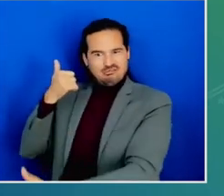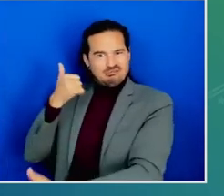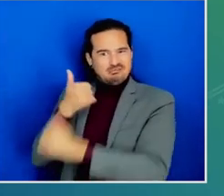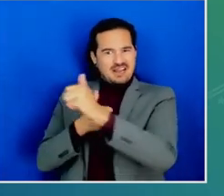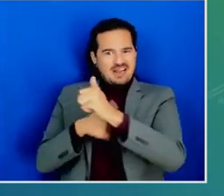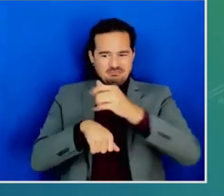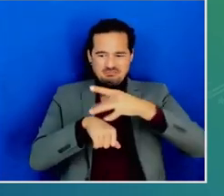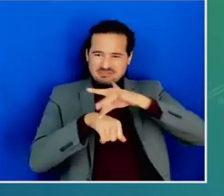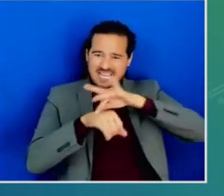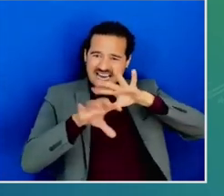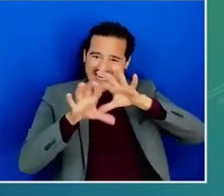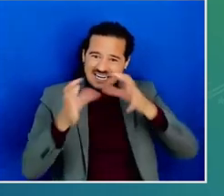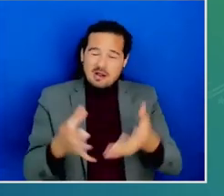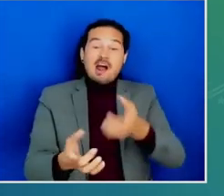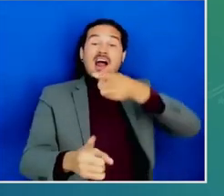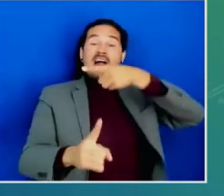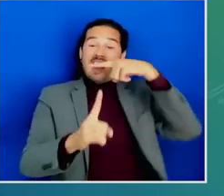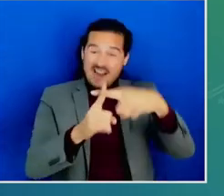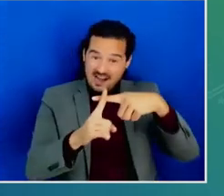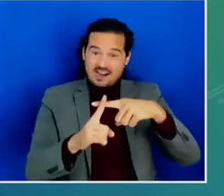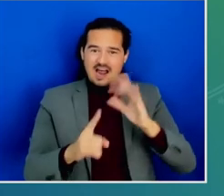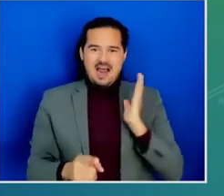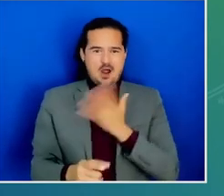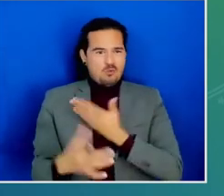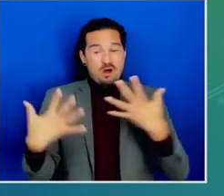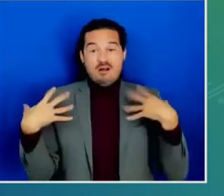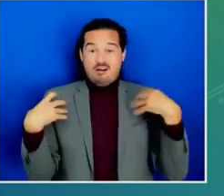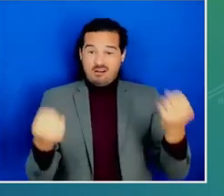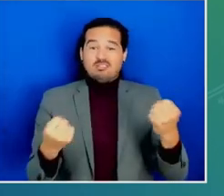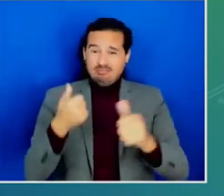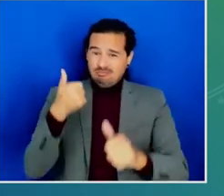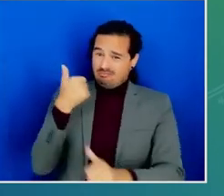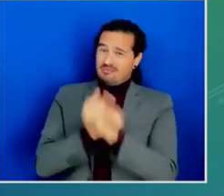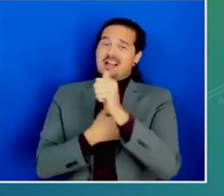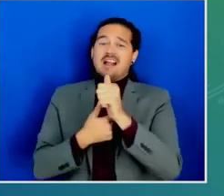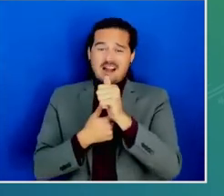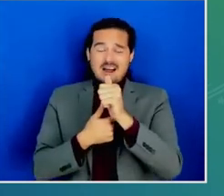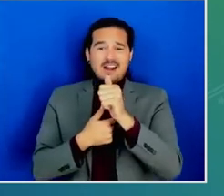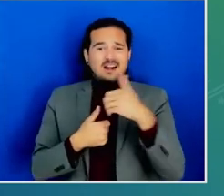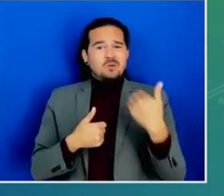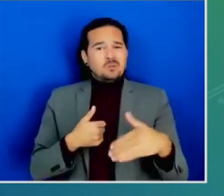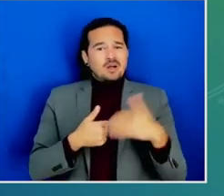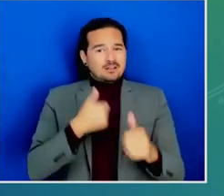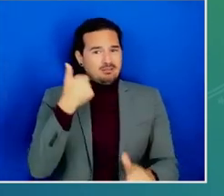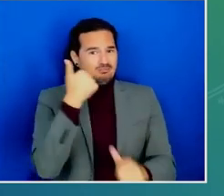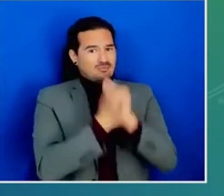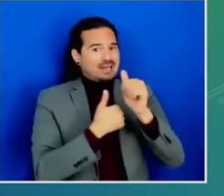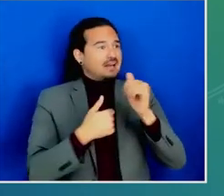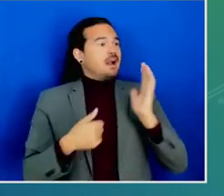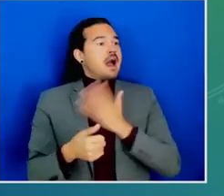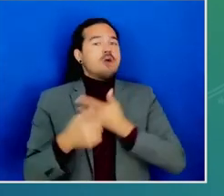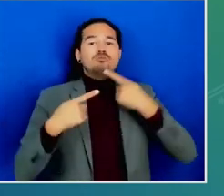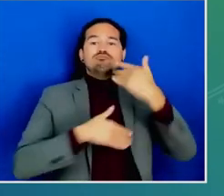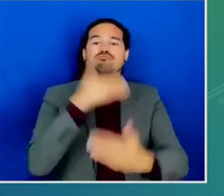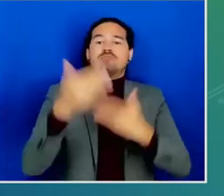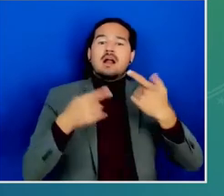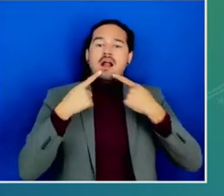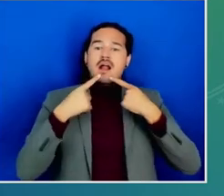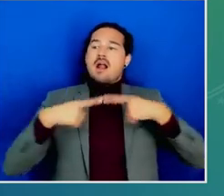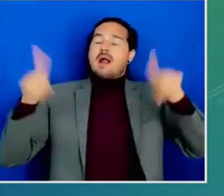planet, it is a threat to our health and our well-being. It's a threat to people everywhere and